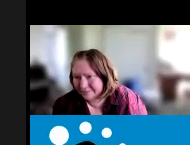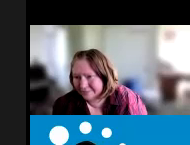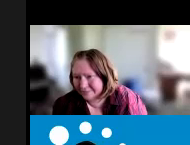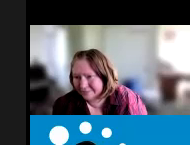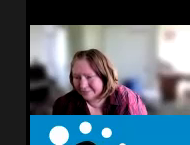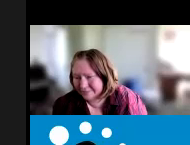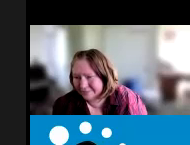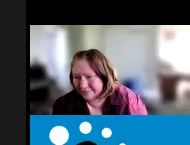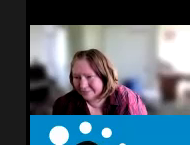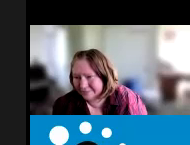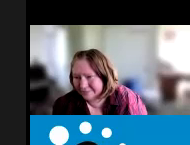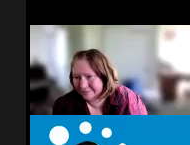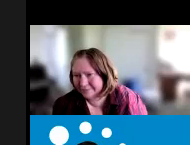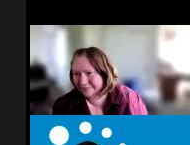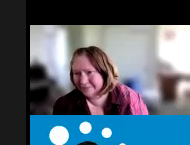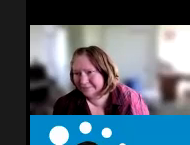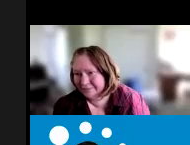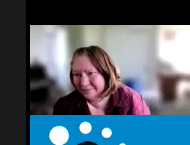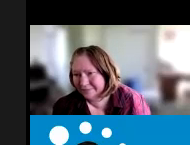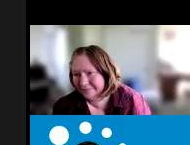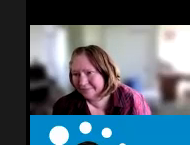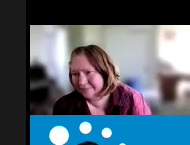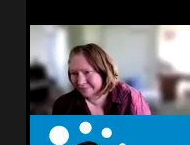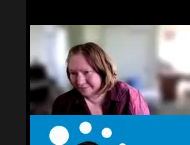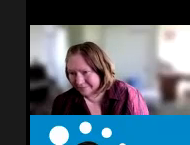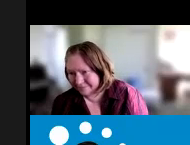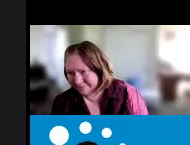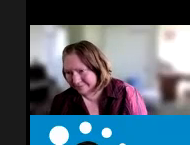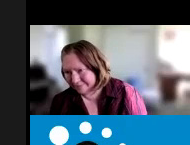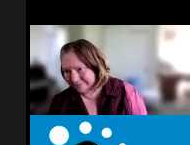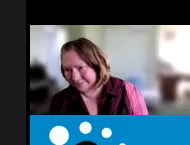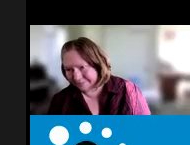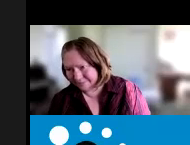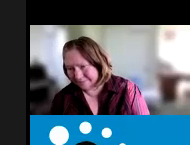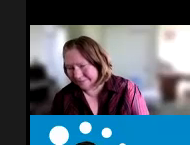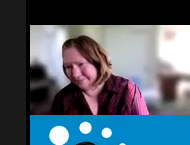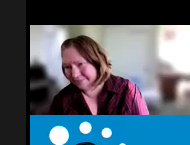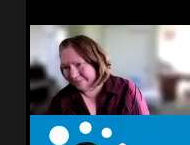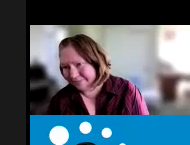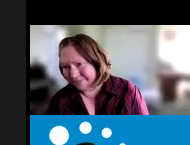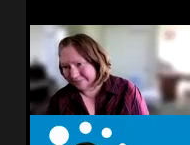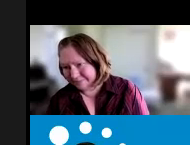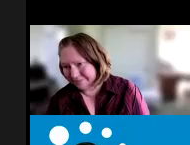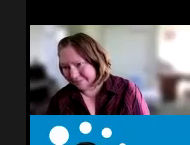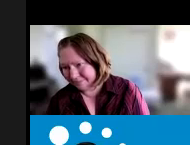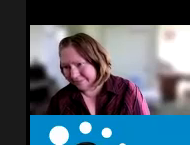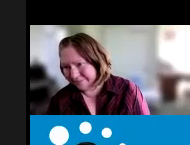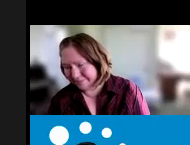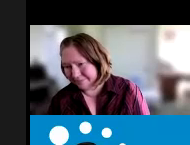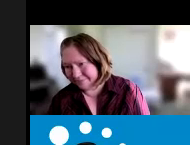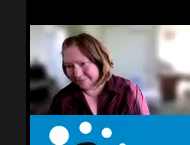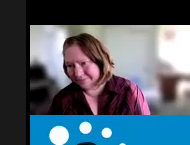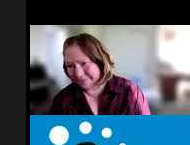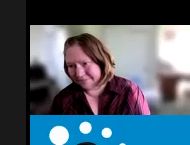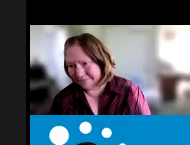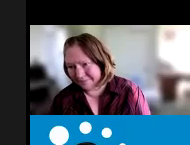One thing I wanted to ask Jose before we left, and Janice, is if folks wanted to get